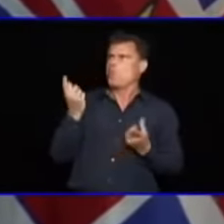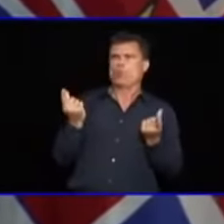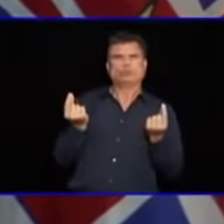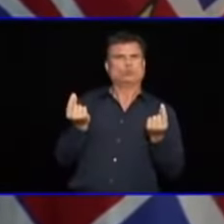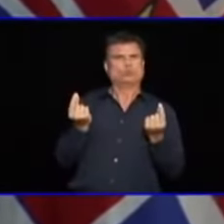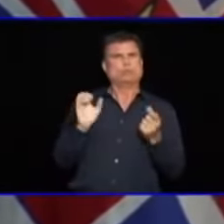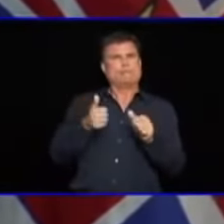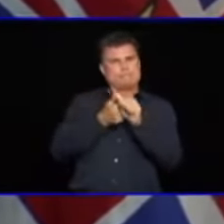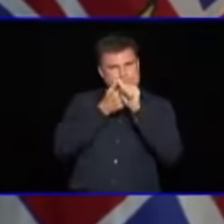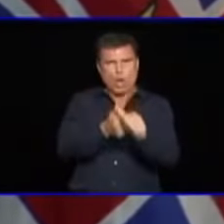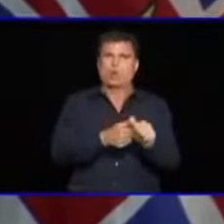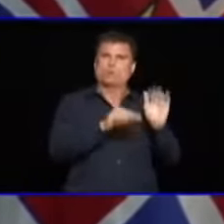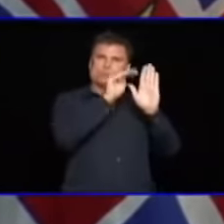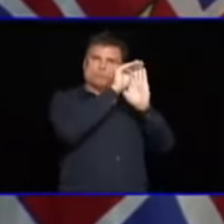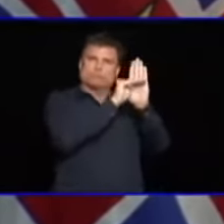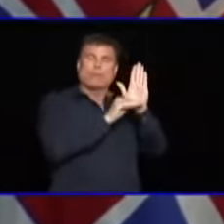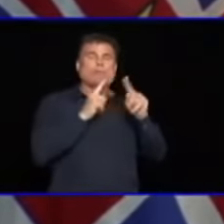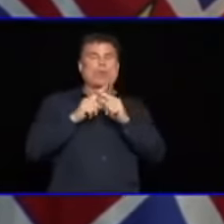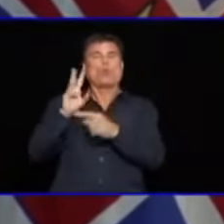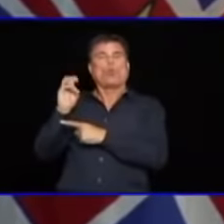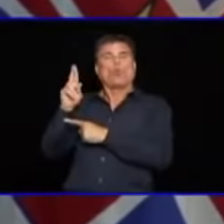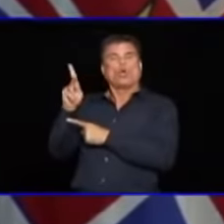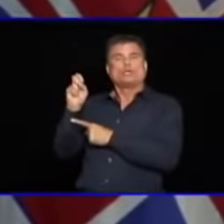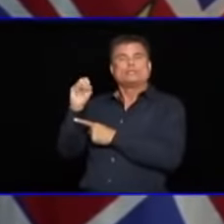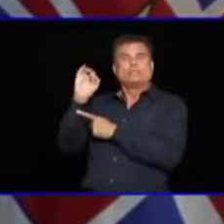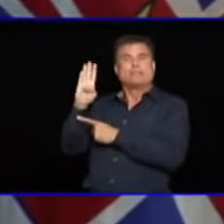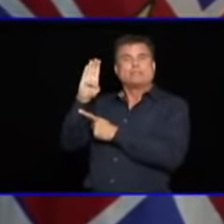deal with the transmission in those settings.